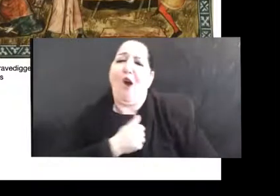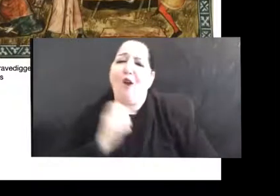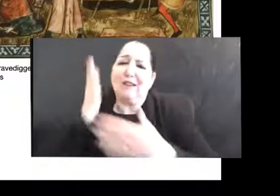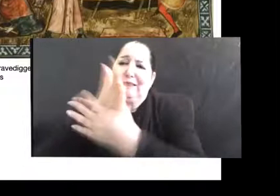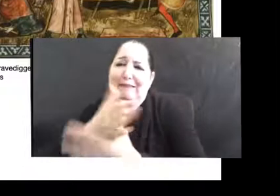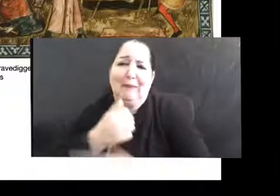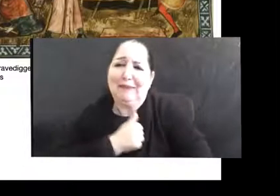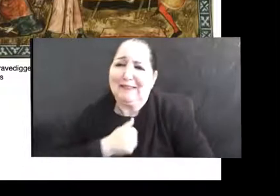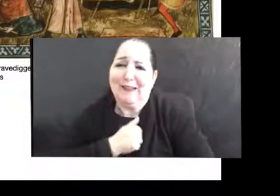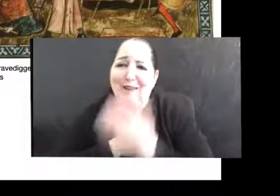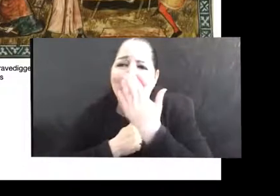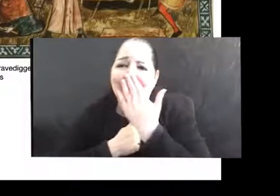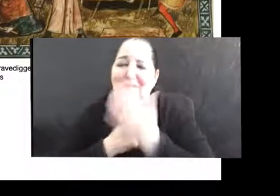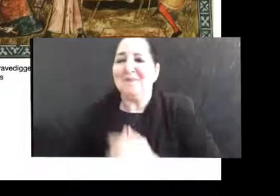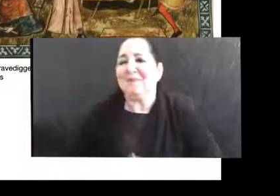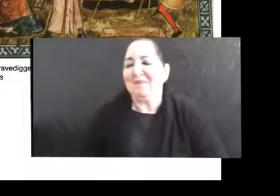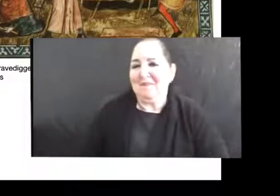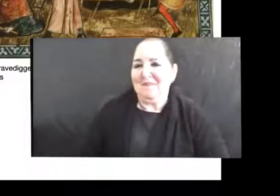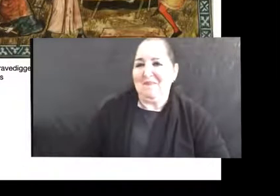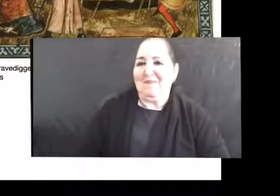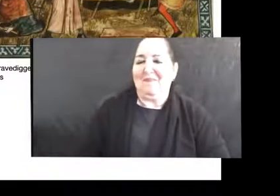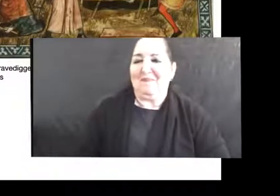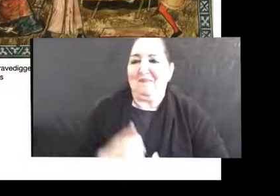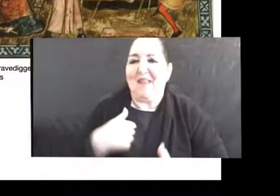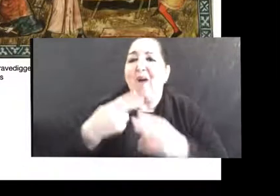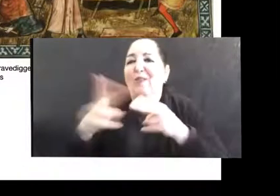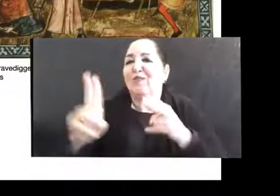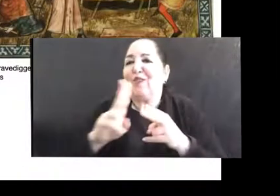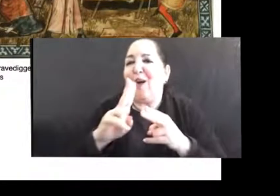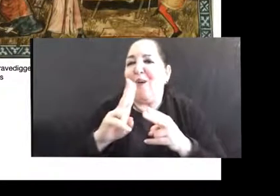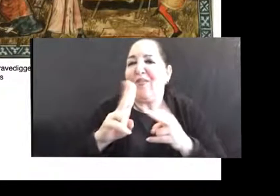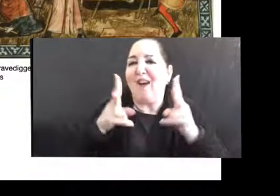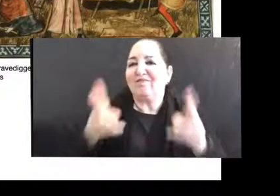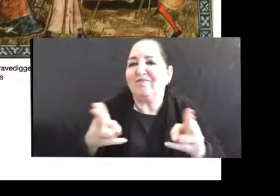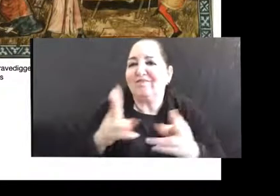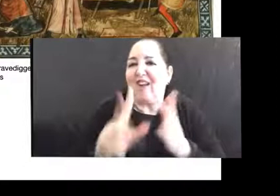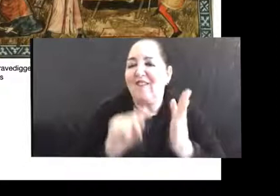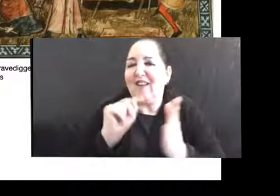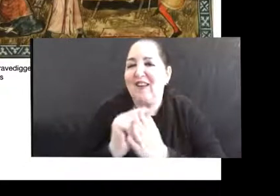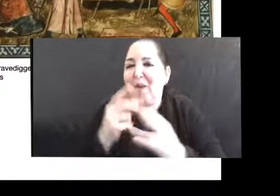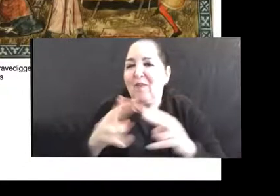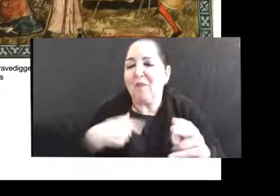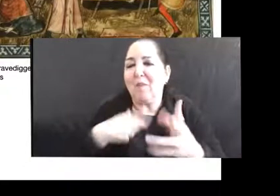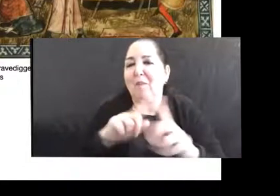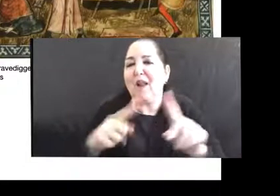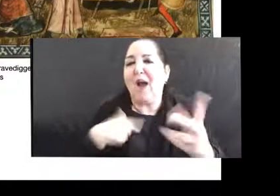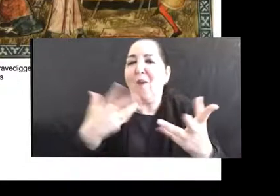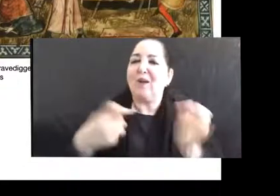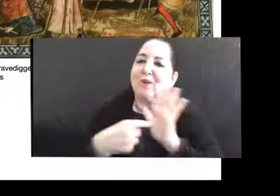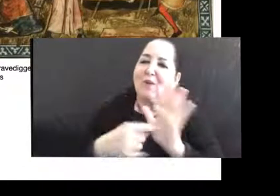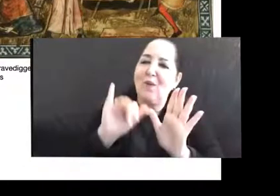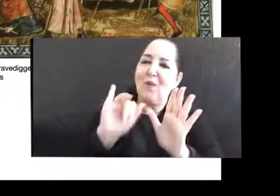But sorry, I have that effect. Okay, so I'll show it briefly, but basically I just wanted to conclude with this